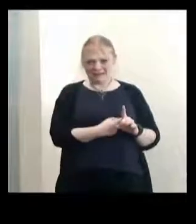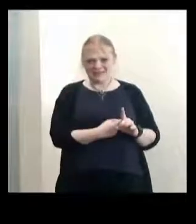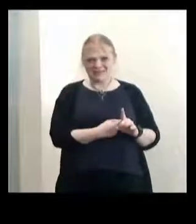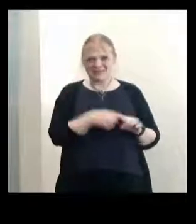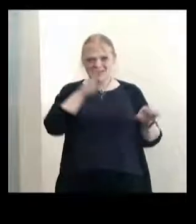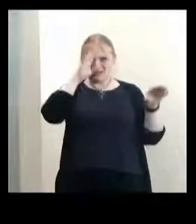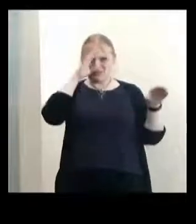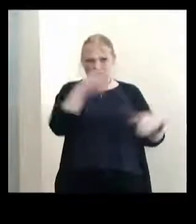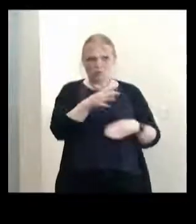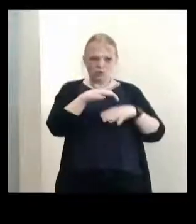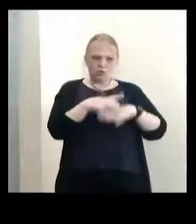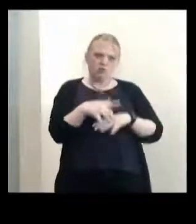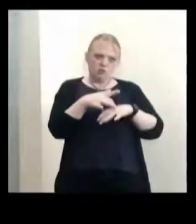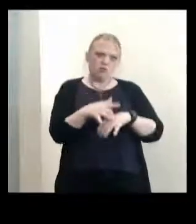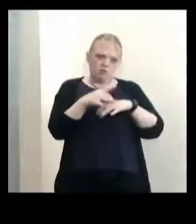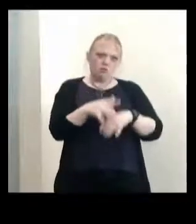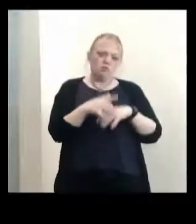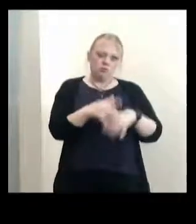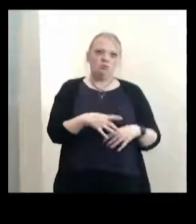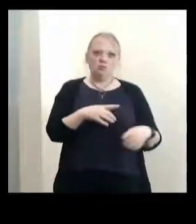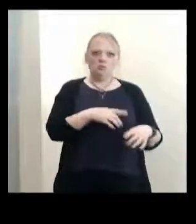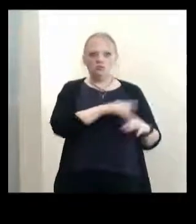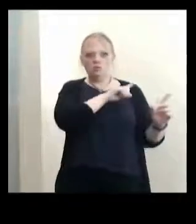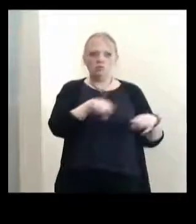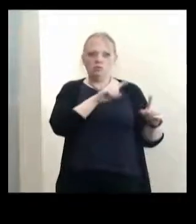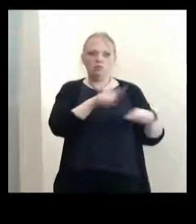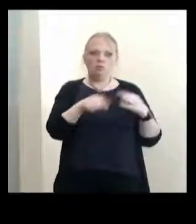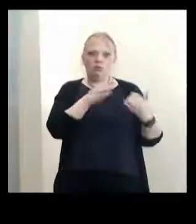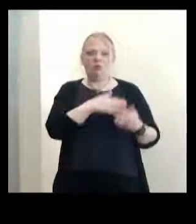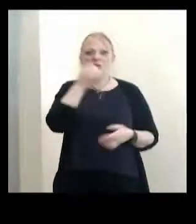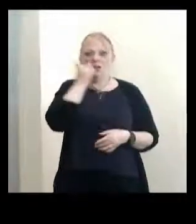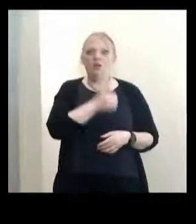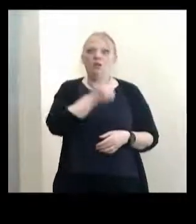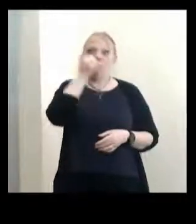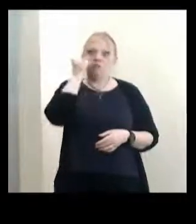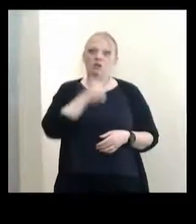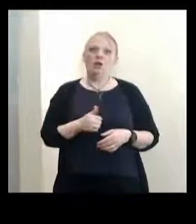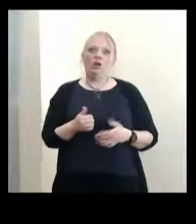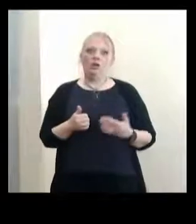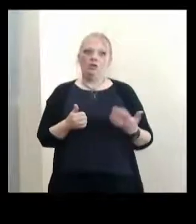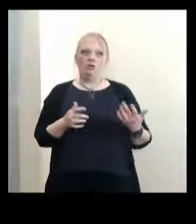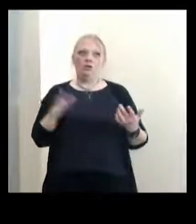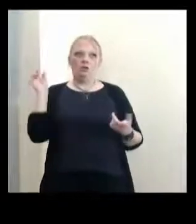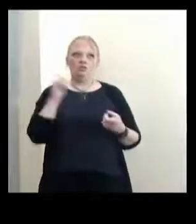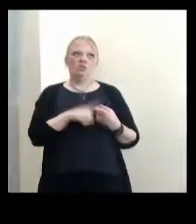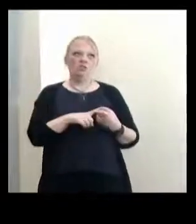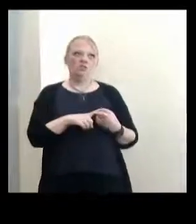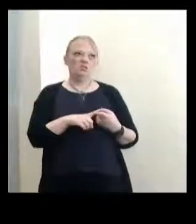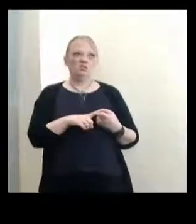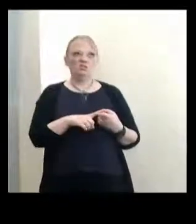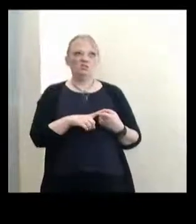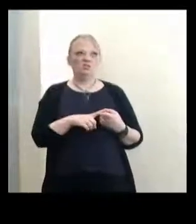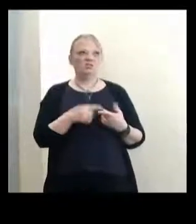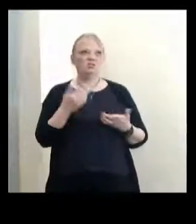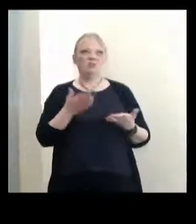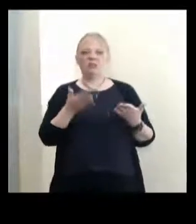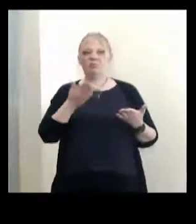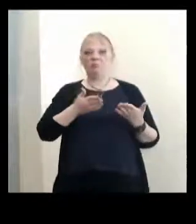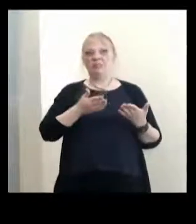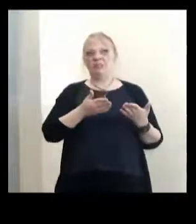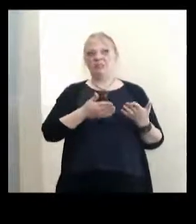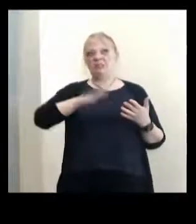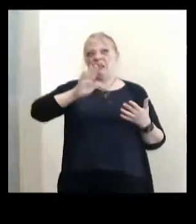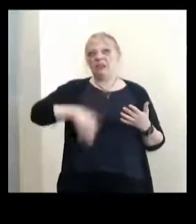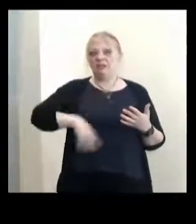this, coming in almost every day until at least late summer, every day, Saturday